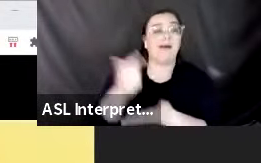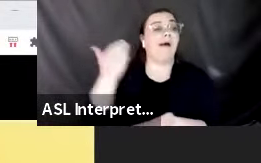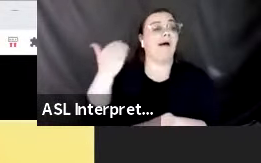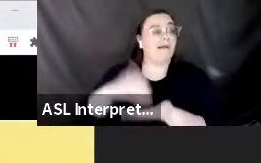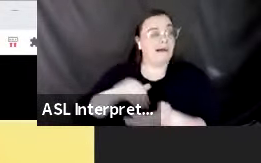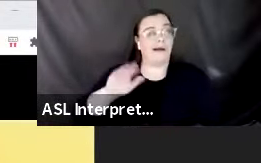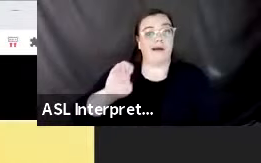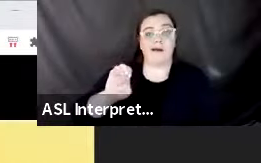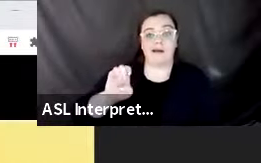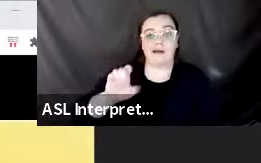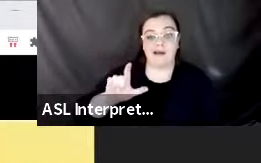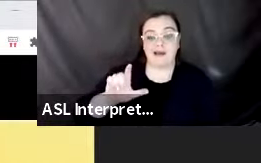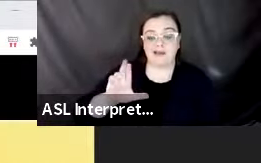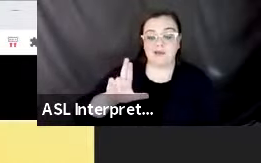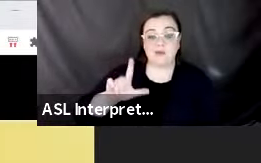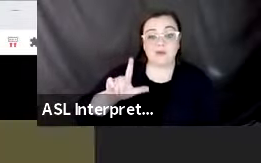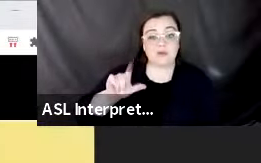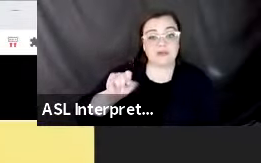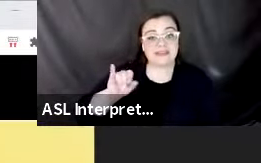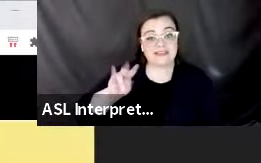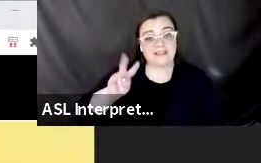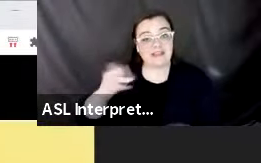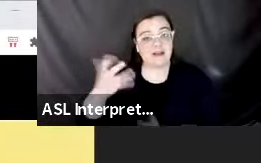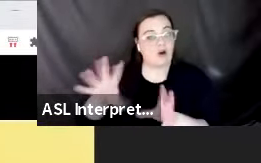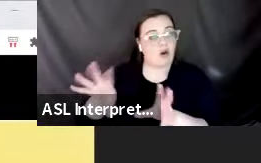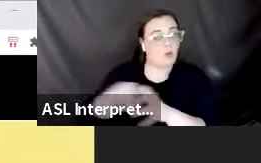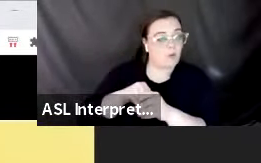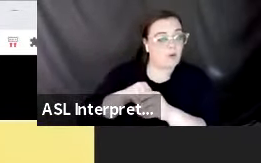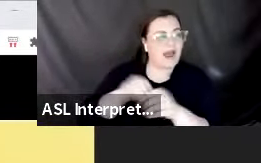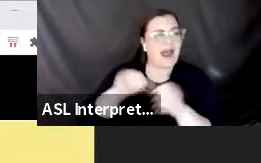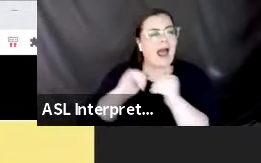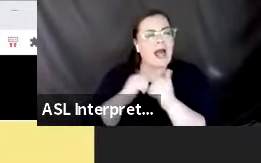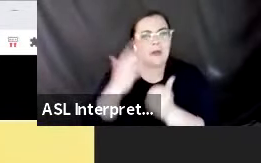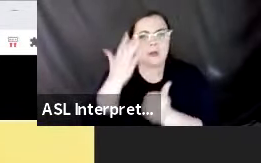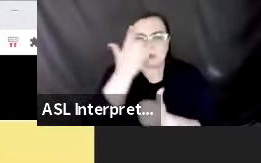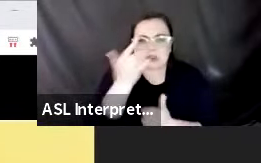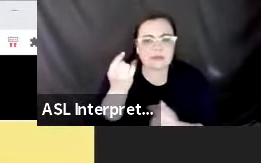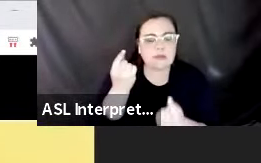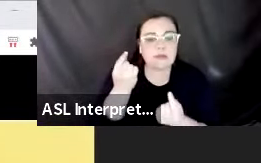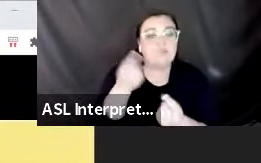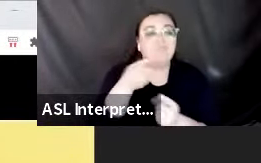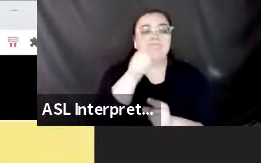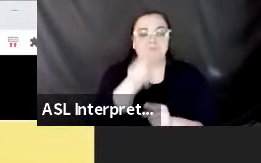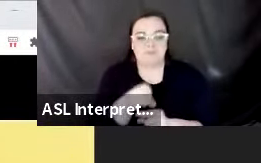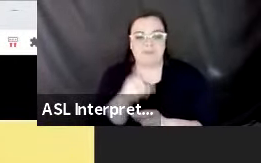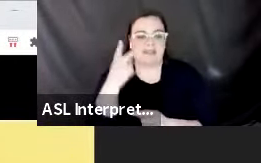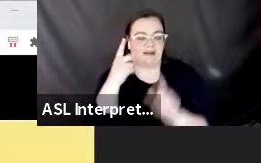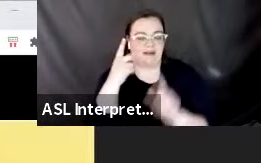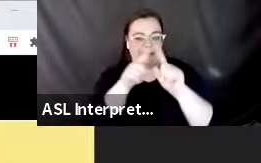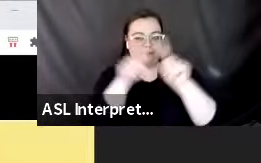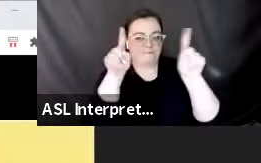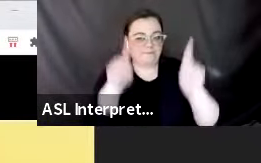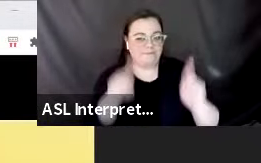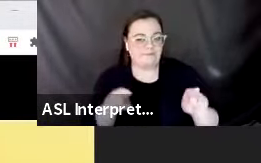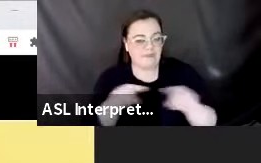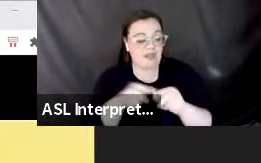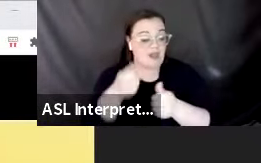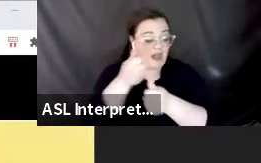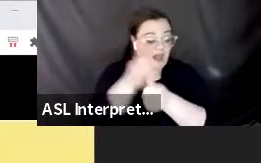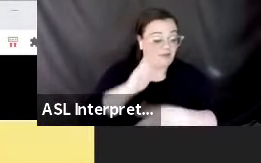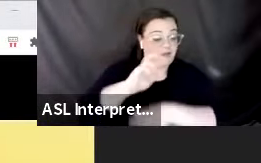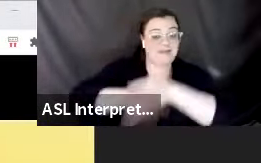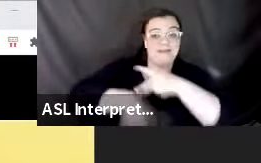in. The way this works is every type of use, as you see here, has a set figure. So